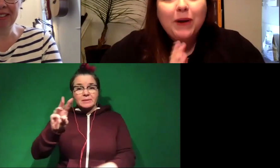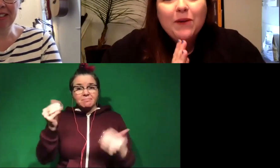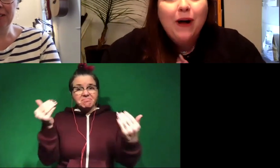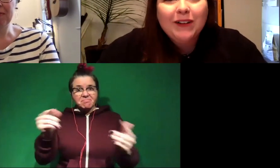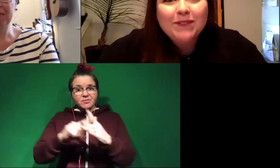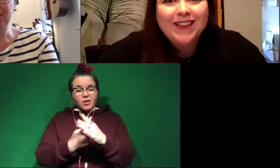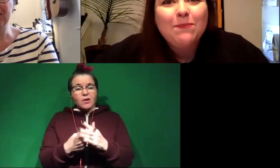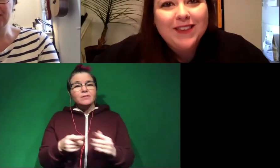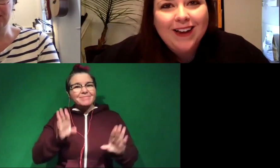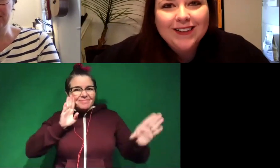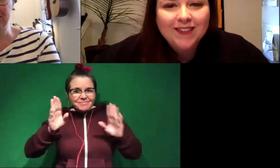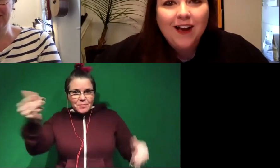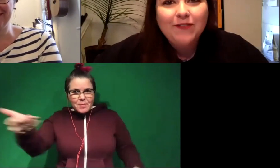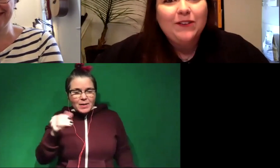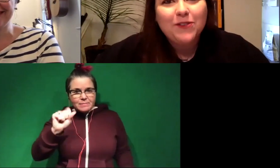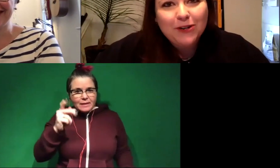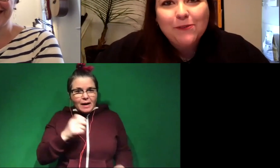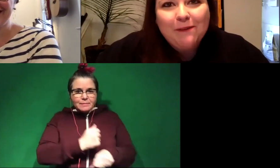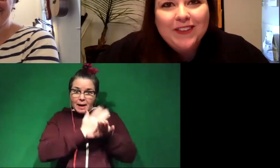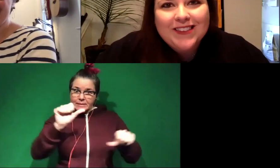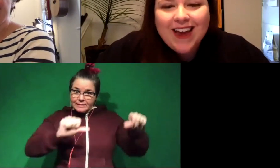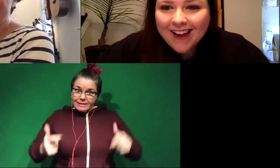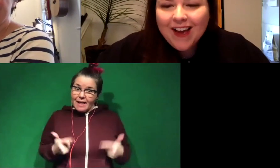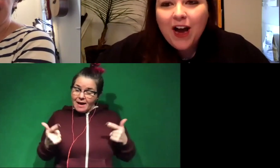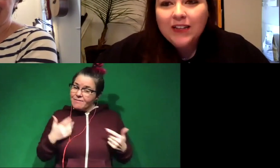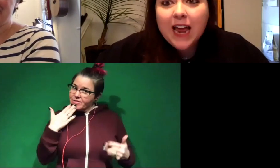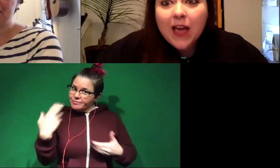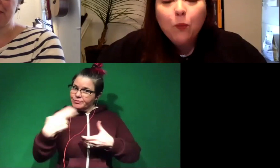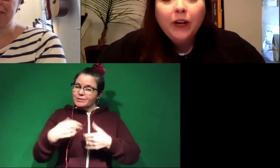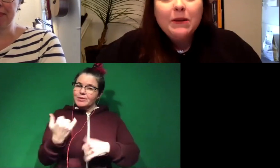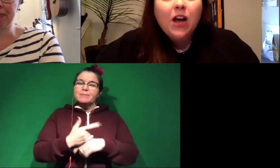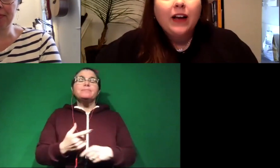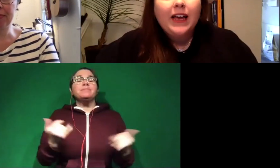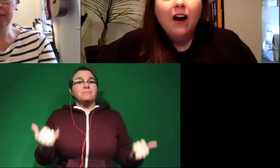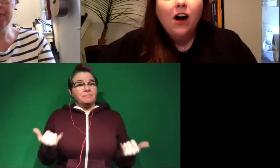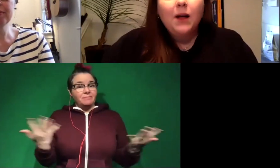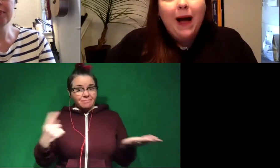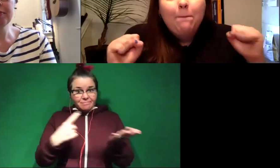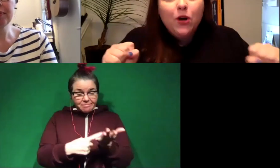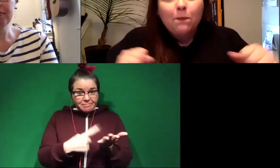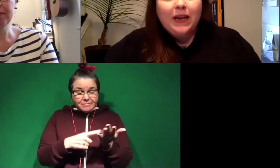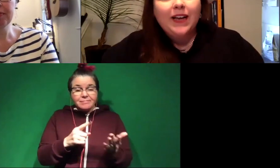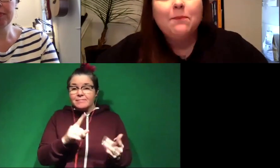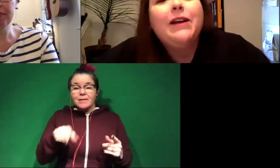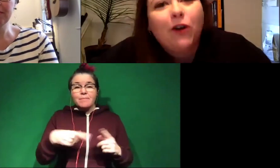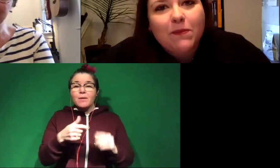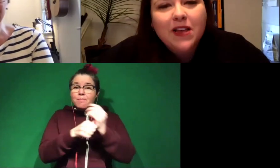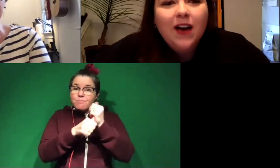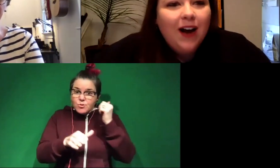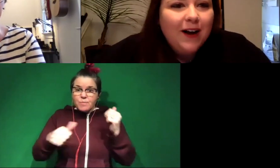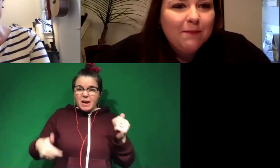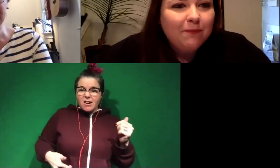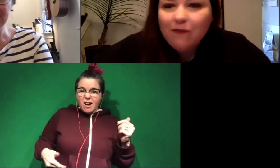So, hey everybody, welcome to Skype a Scientist Live. Thank you so much for being with us today. Today, we're going to be talking all about poop and gut